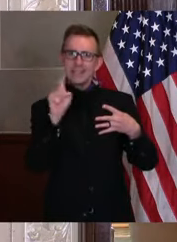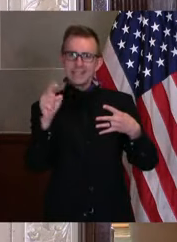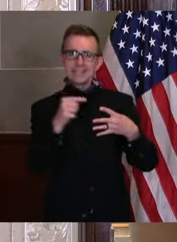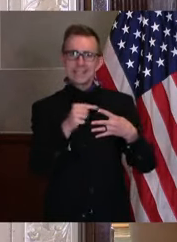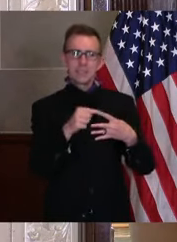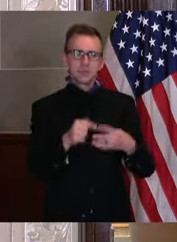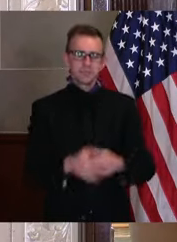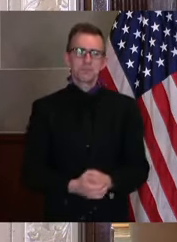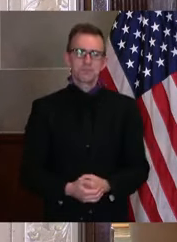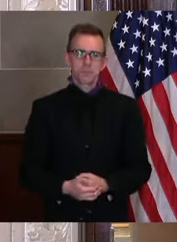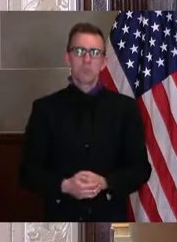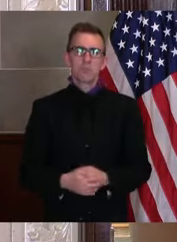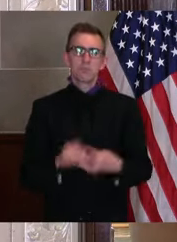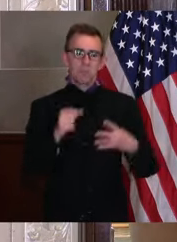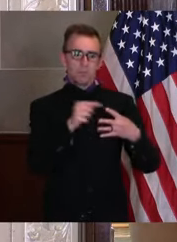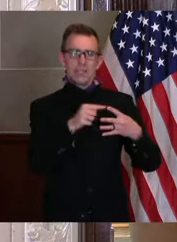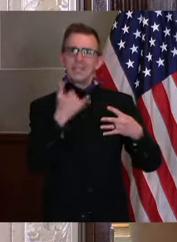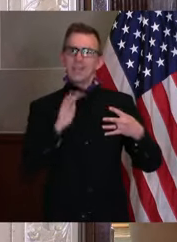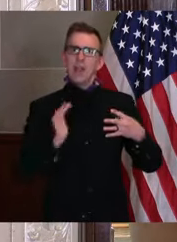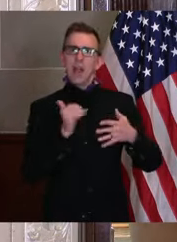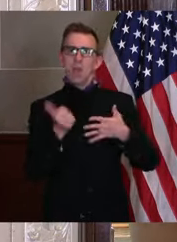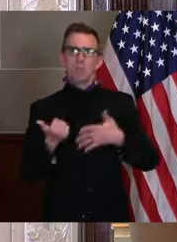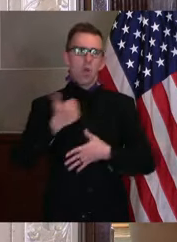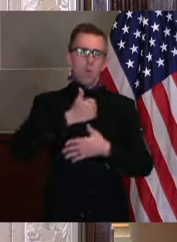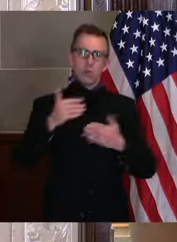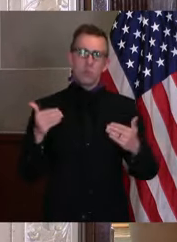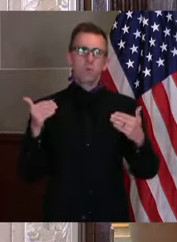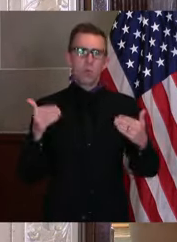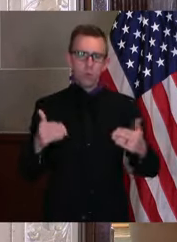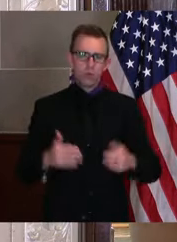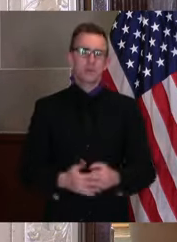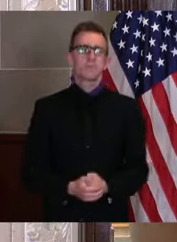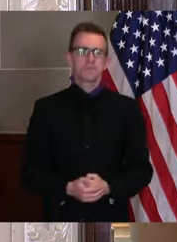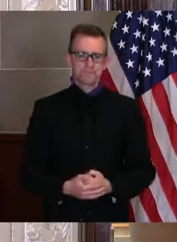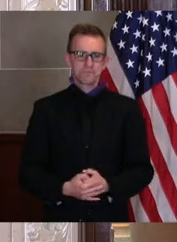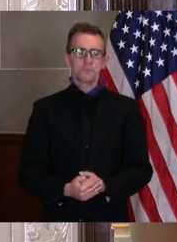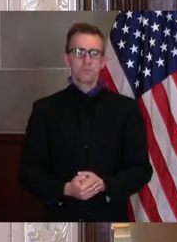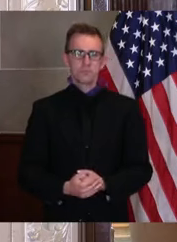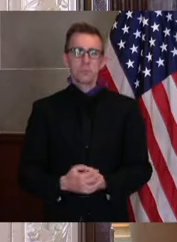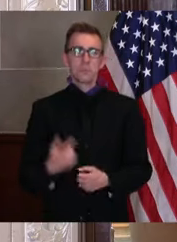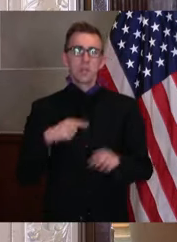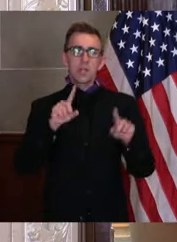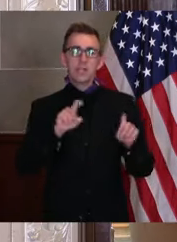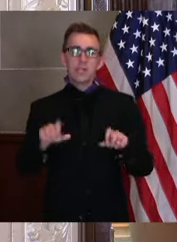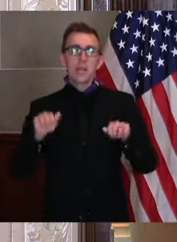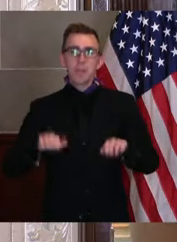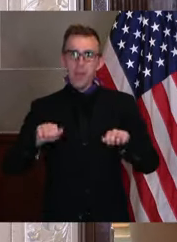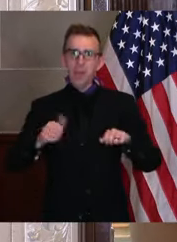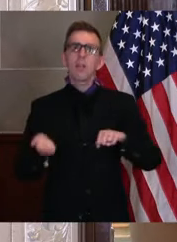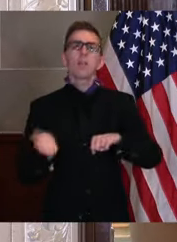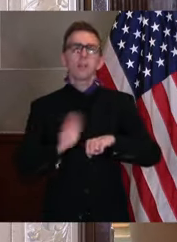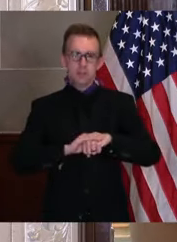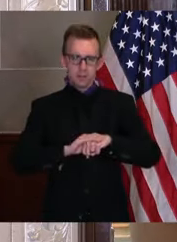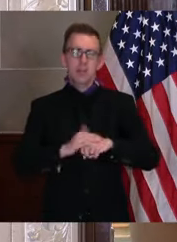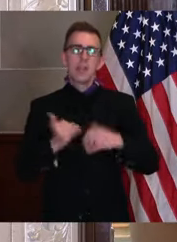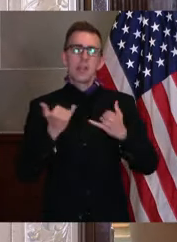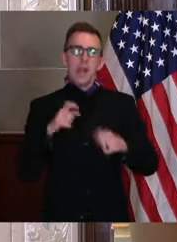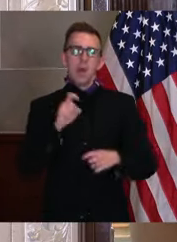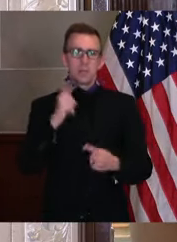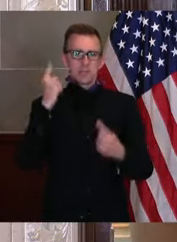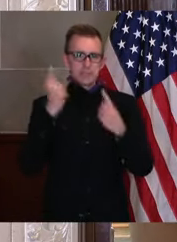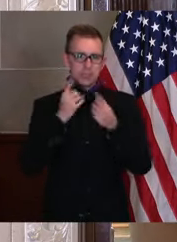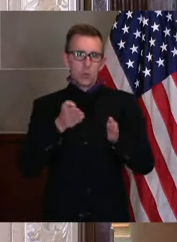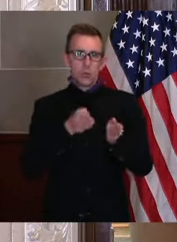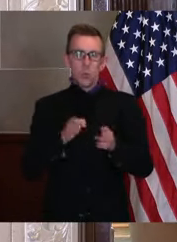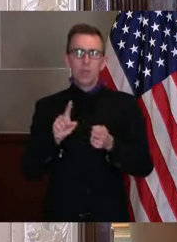to be a priority moving forward. We have significantly increased our testing capacity, and now we must be thinking of ways